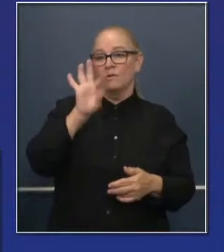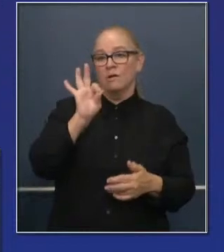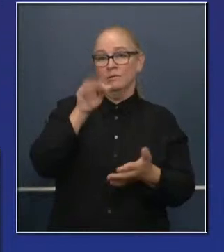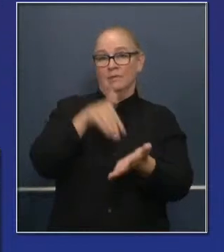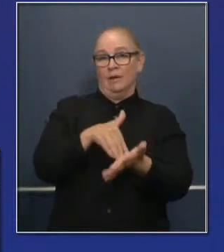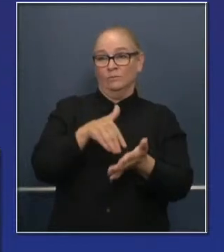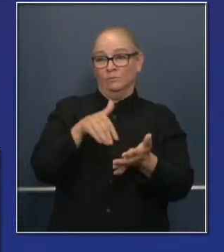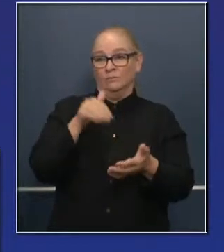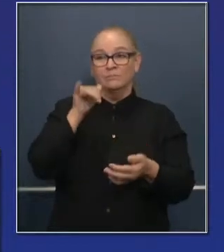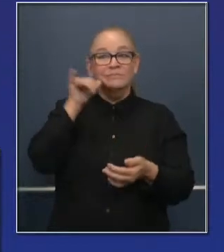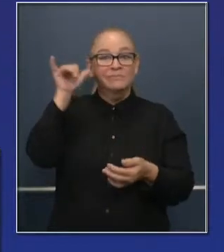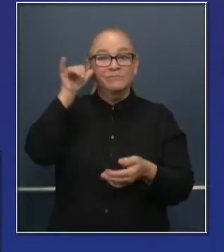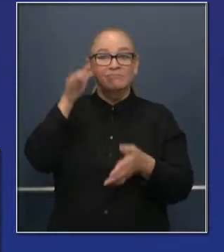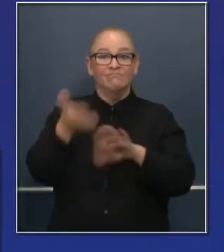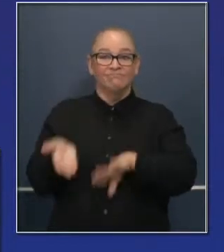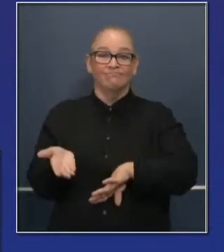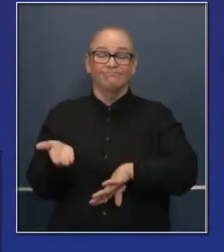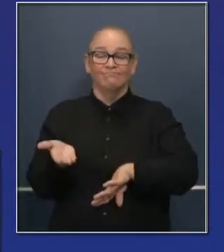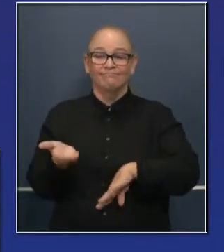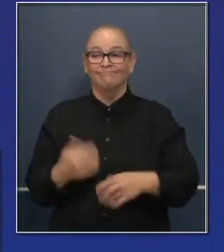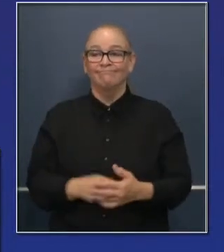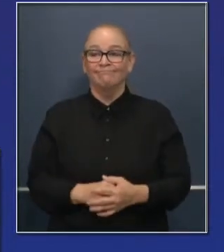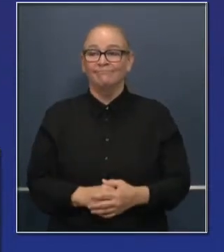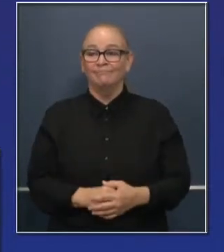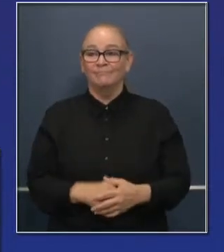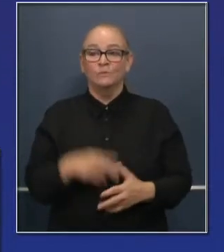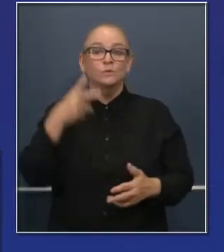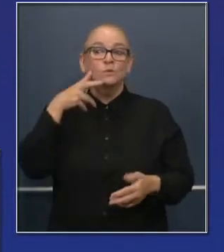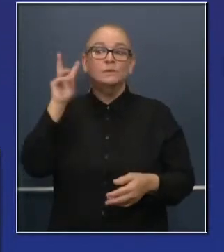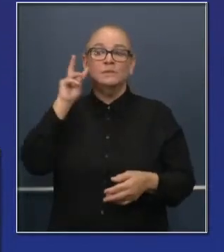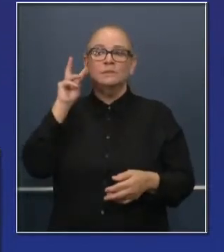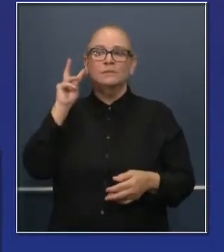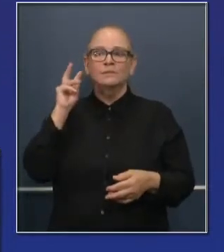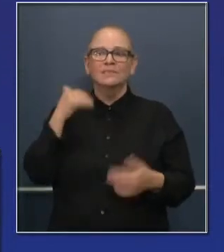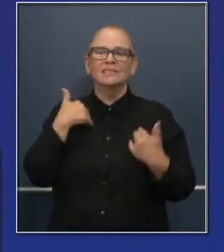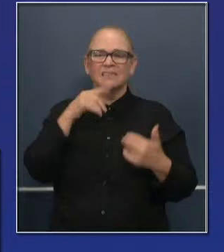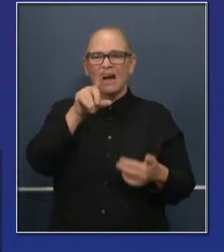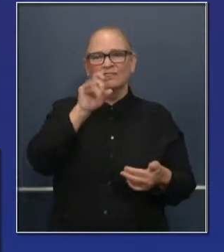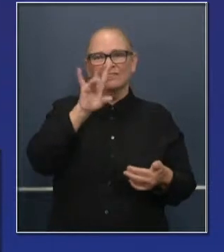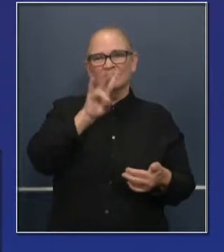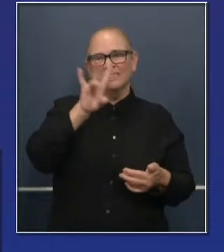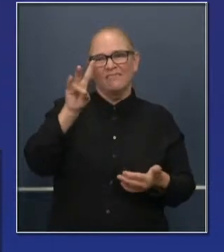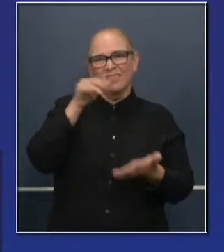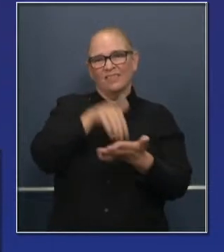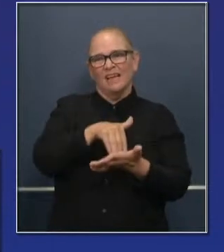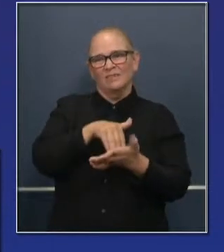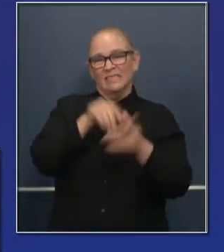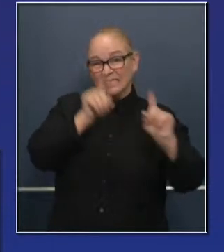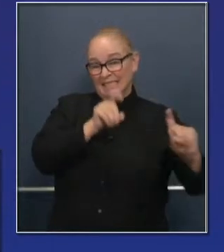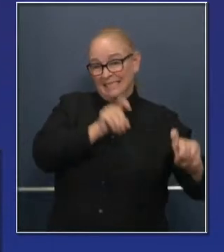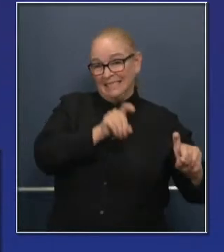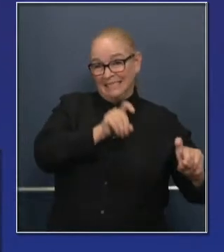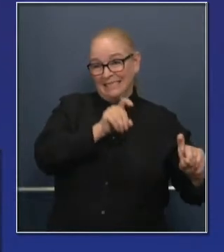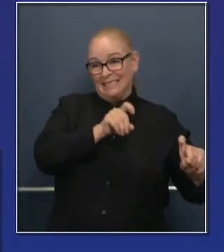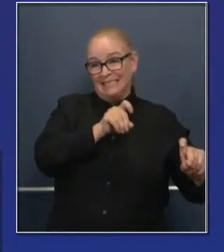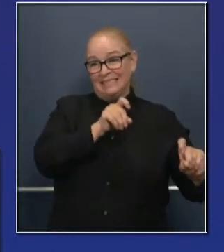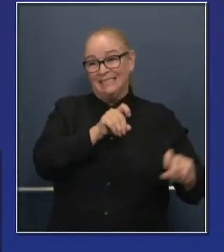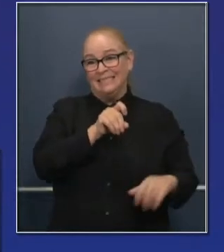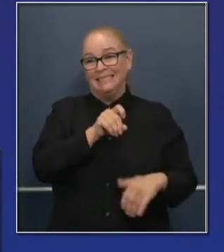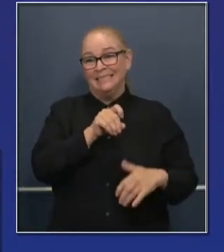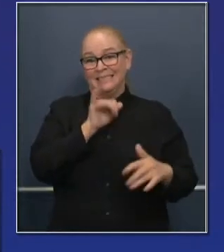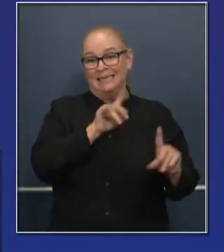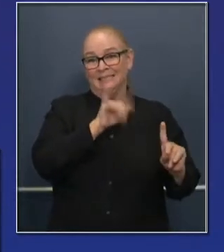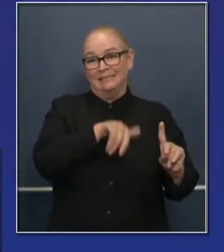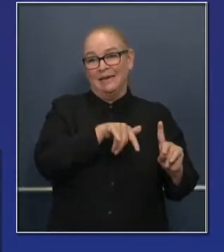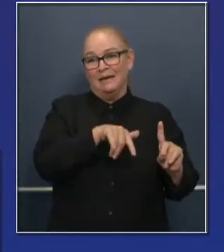little bit more than that the day prior. We actually reached 177,000 tests a few days ago. But our average daily